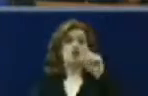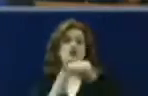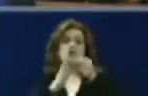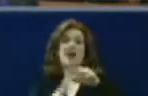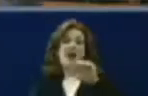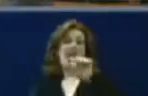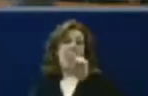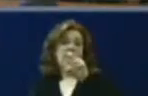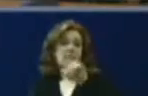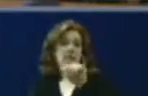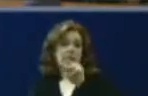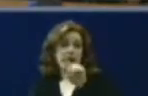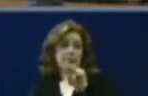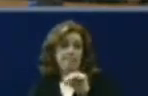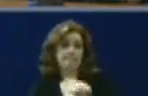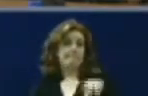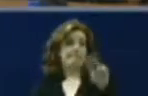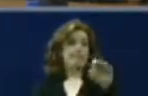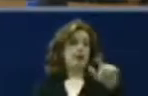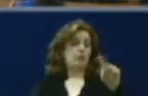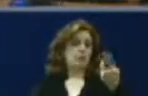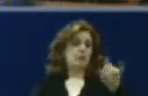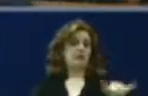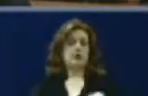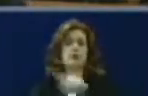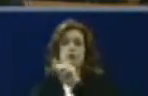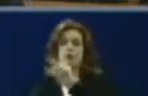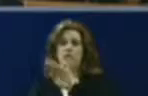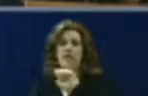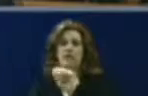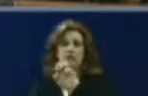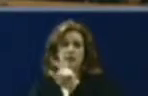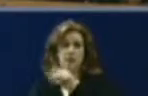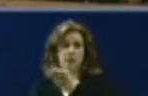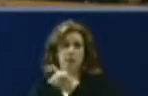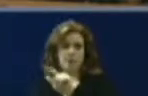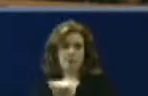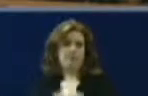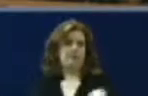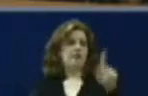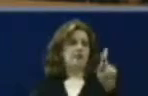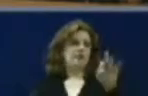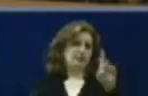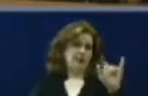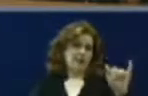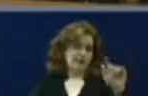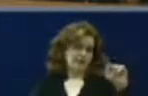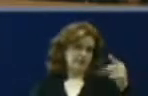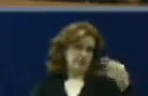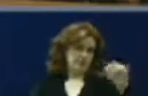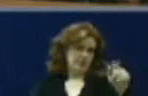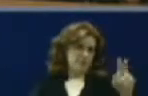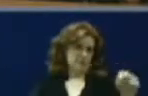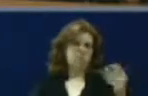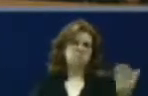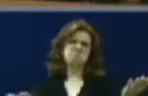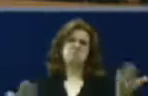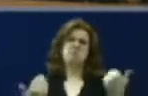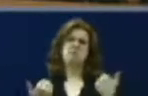Michael Lindsay, Maria Salama, and Kennedy Thompson, please come forward to begin your presentation.